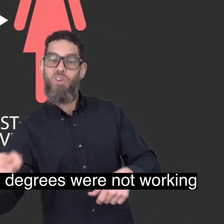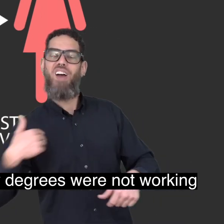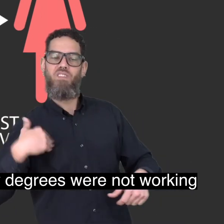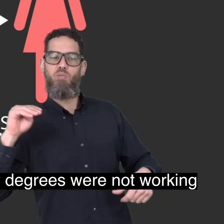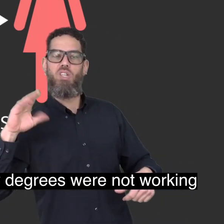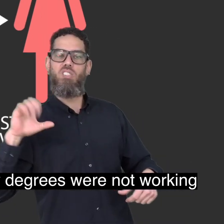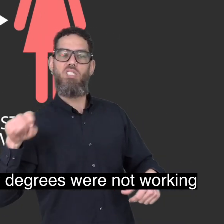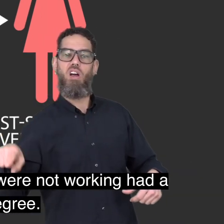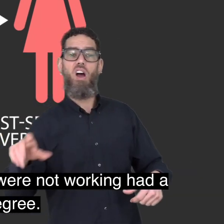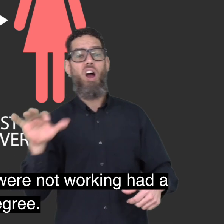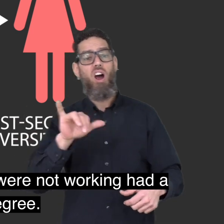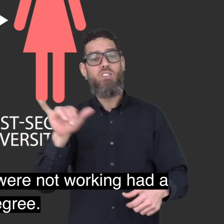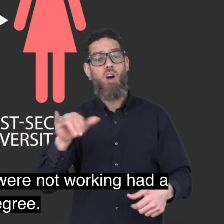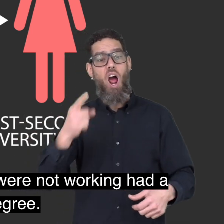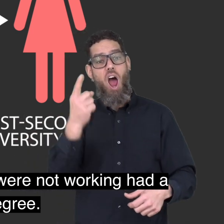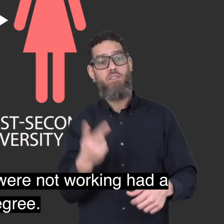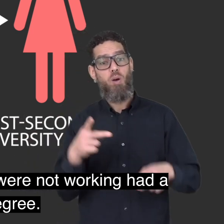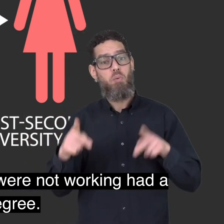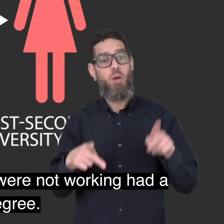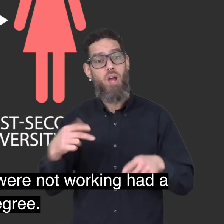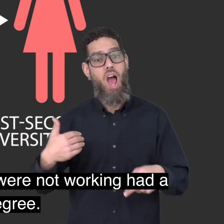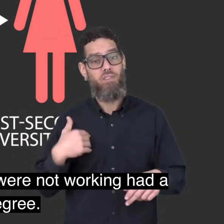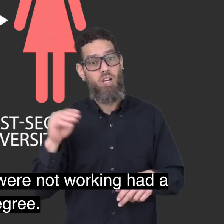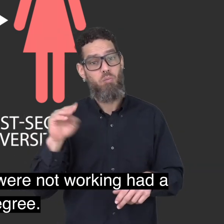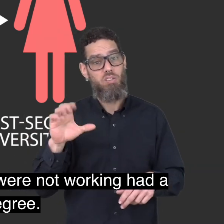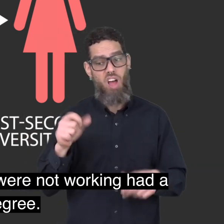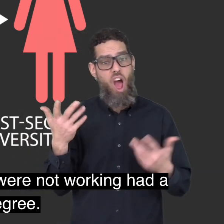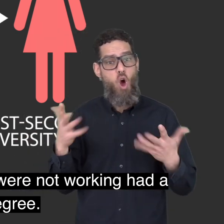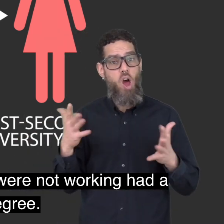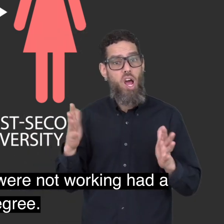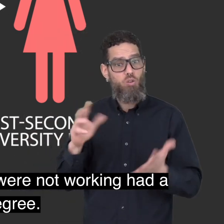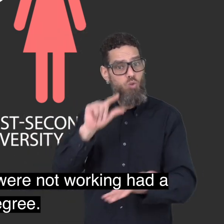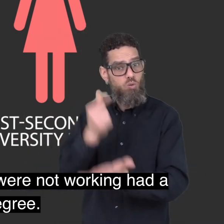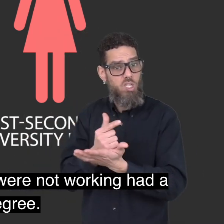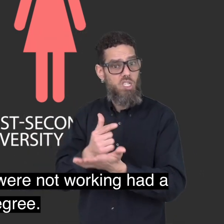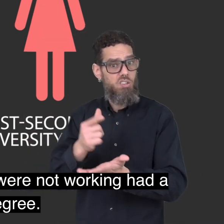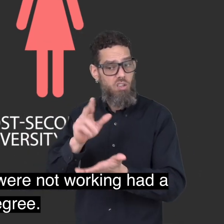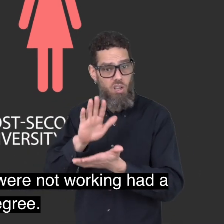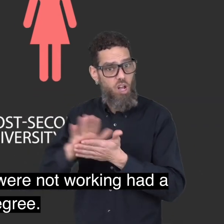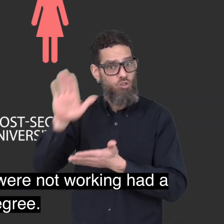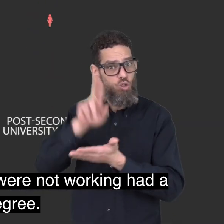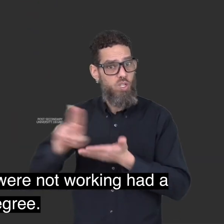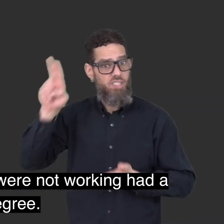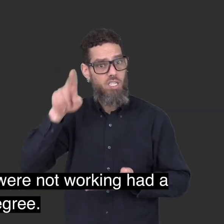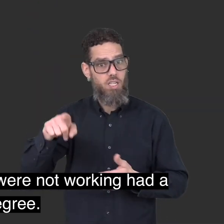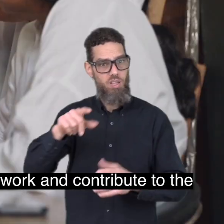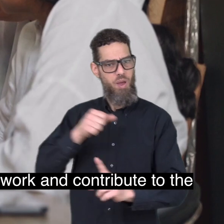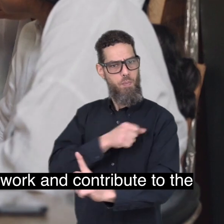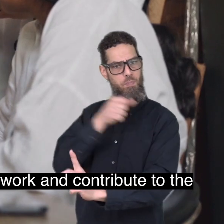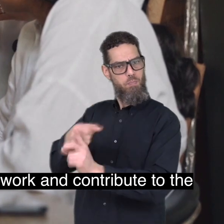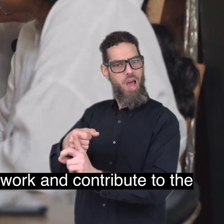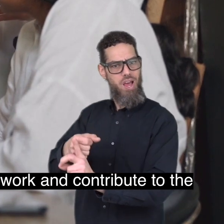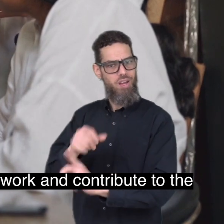not working have a post-secondary diploma or university degree. Thus, MCS can significantly impact